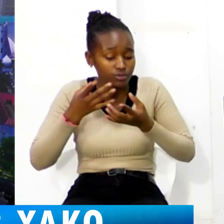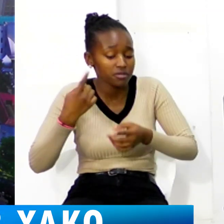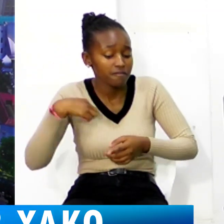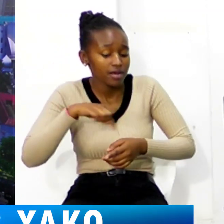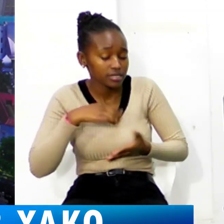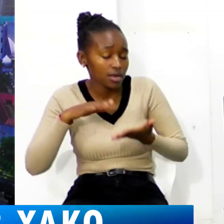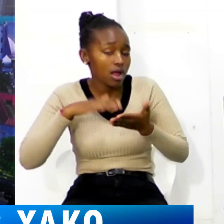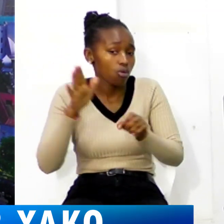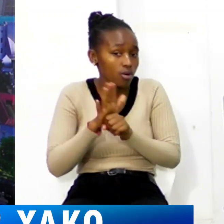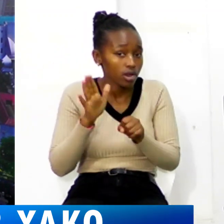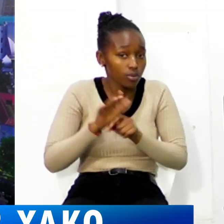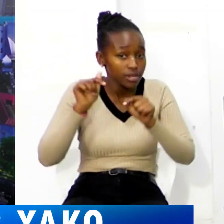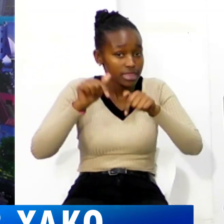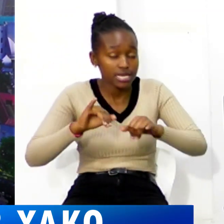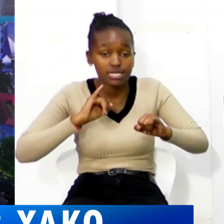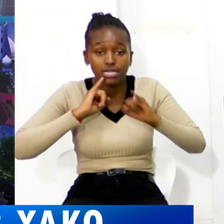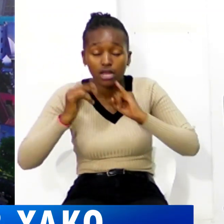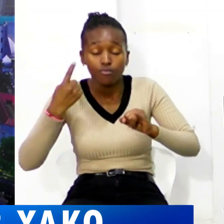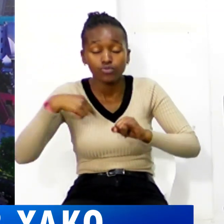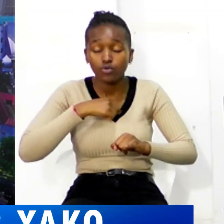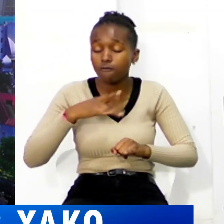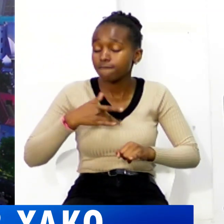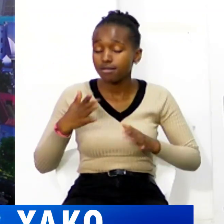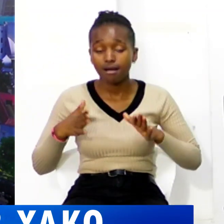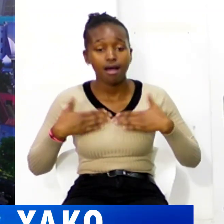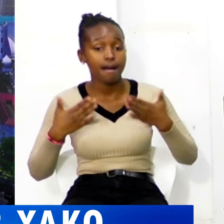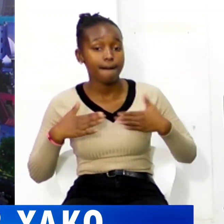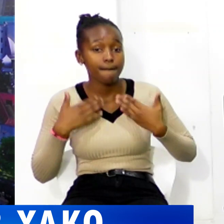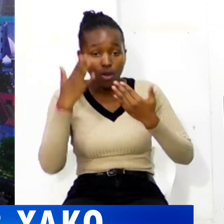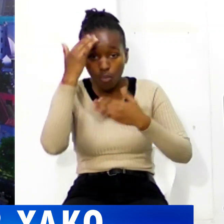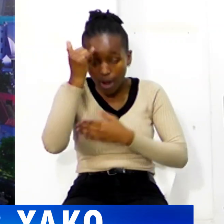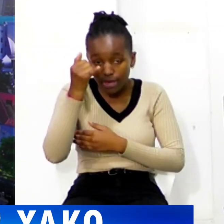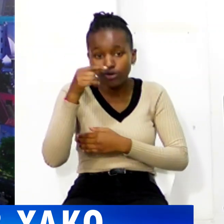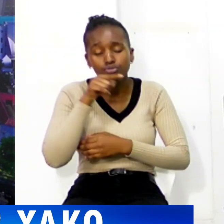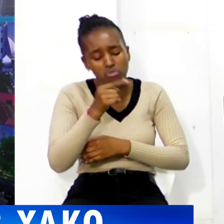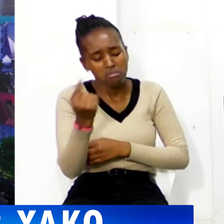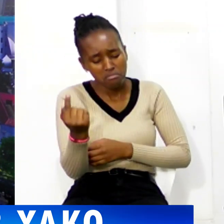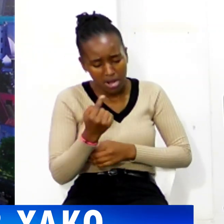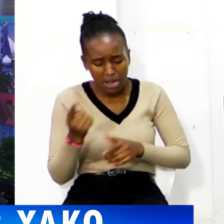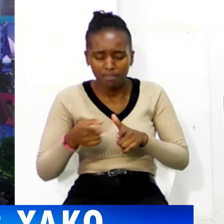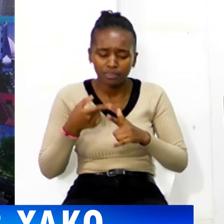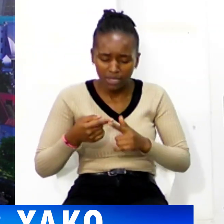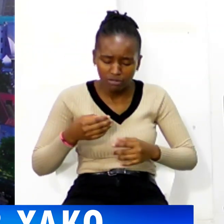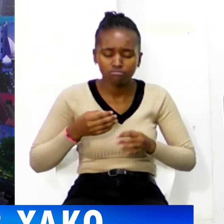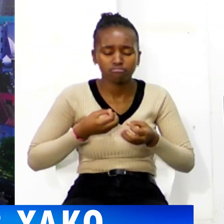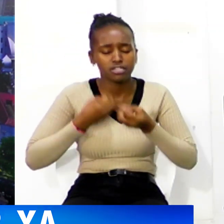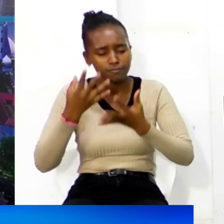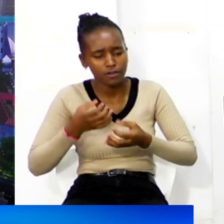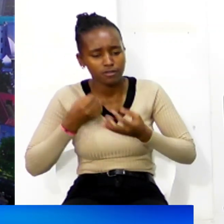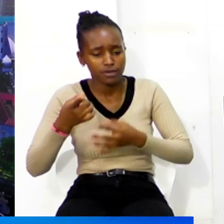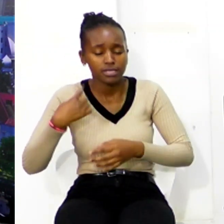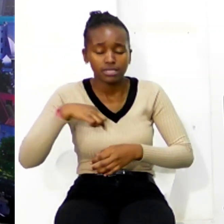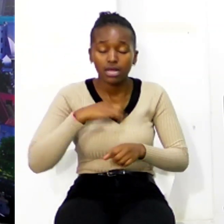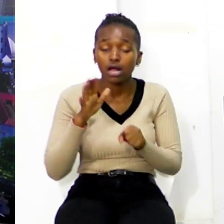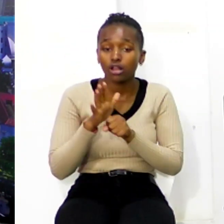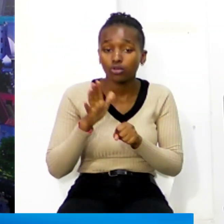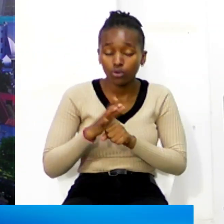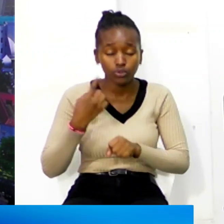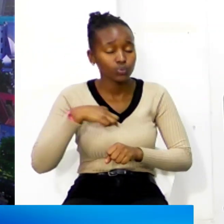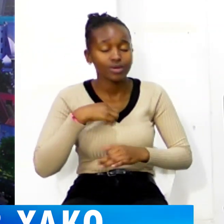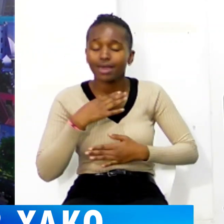interview. We are glad once again to have you. We appreciate your